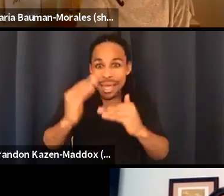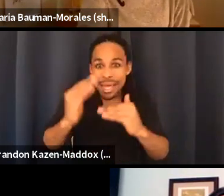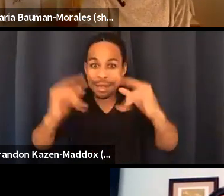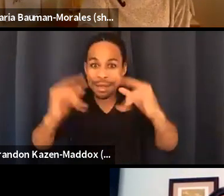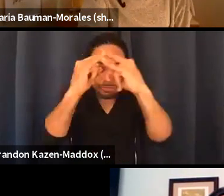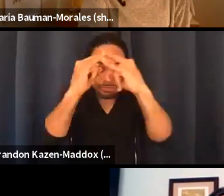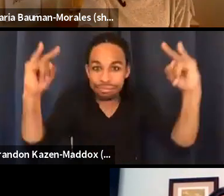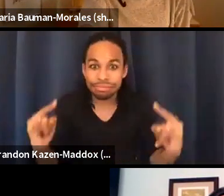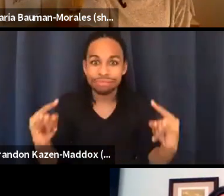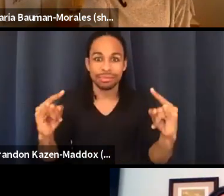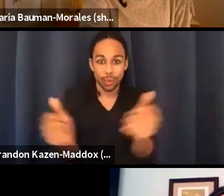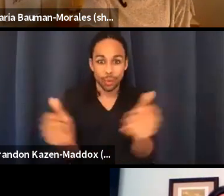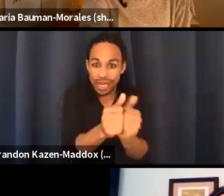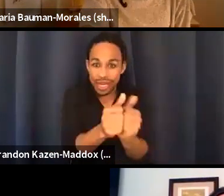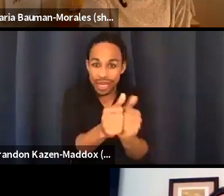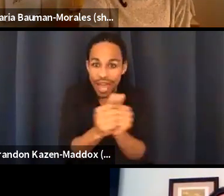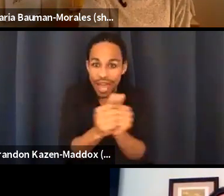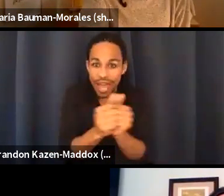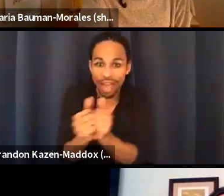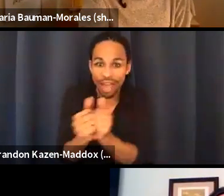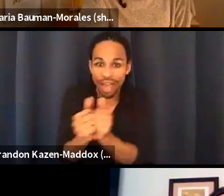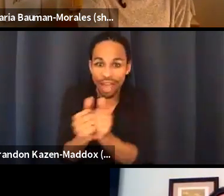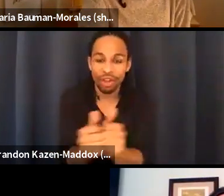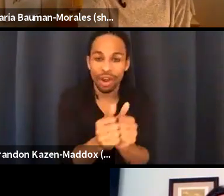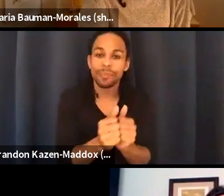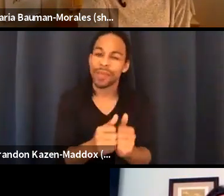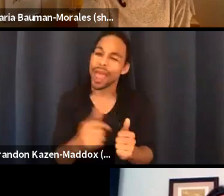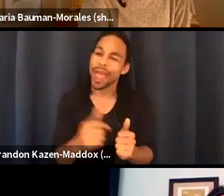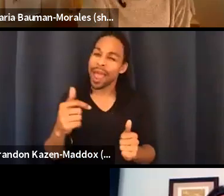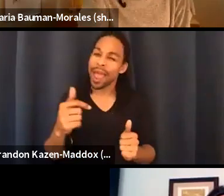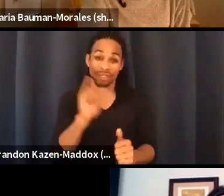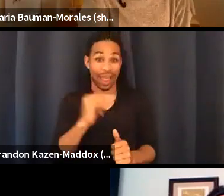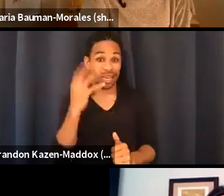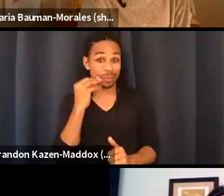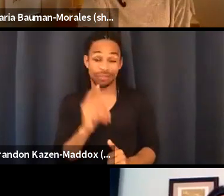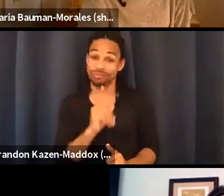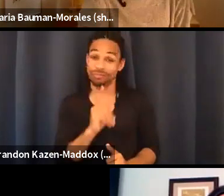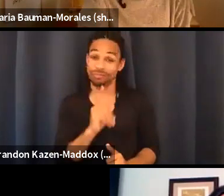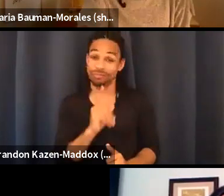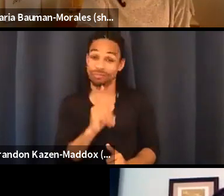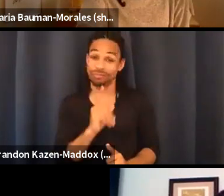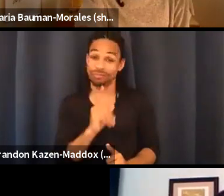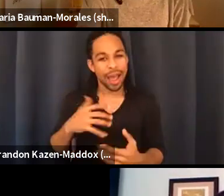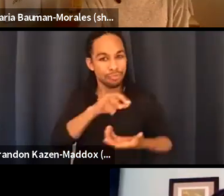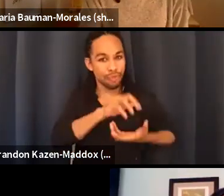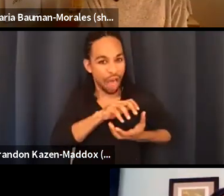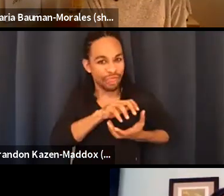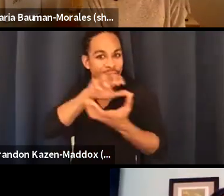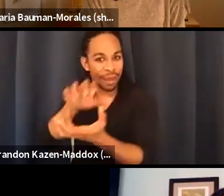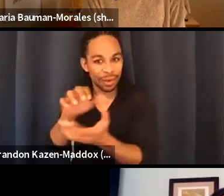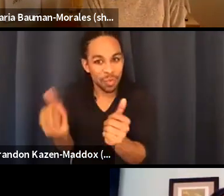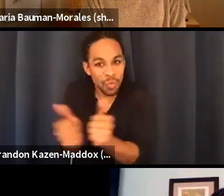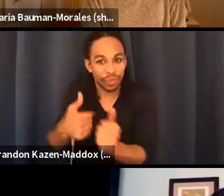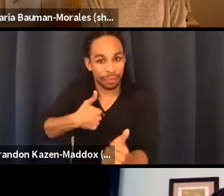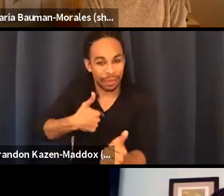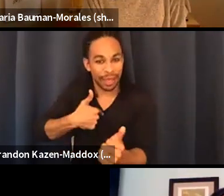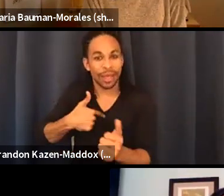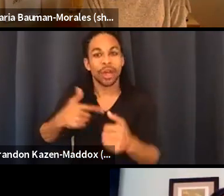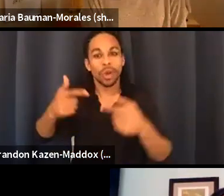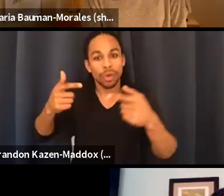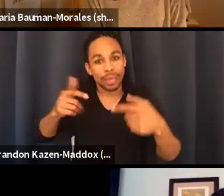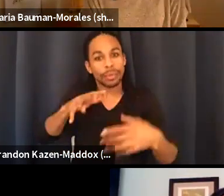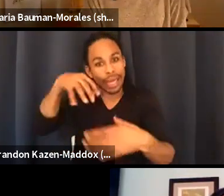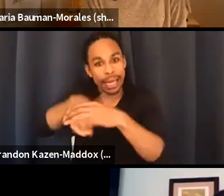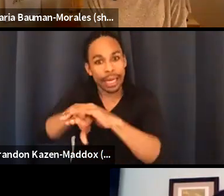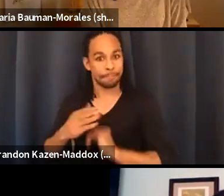into my creative practice, my creative processes, when I'm producing, when I'm writing, when I'm directing, when I'm choreographing, all of that. Everyone is contributing